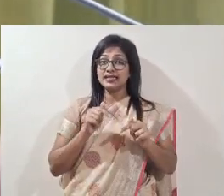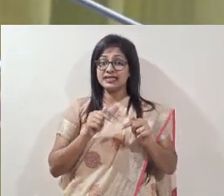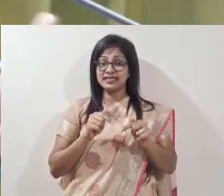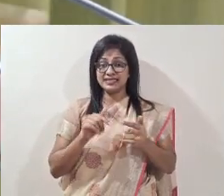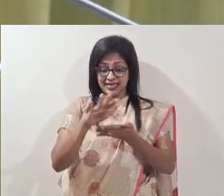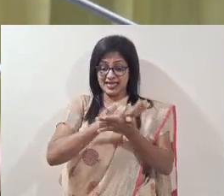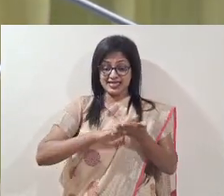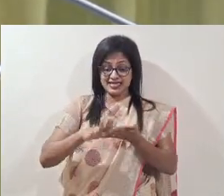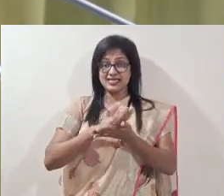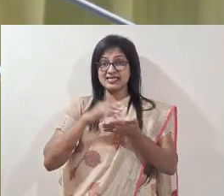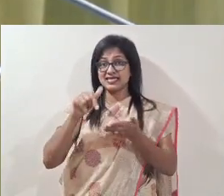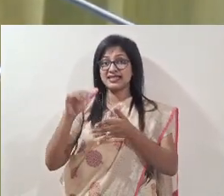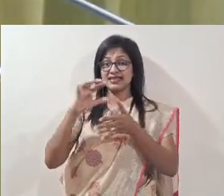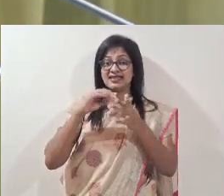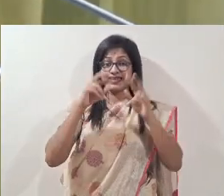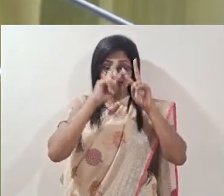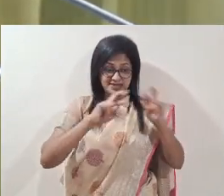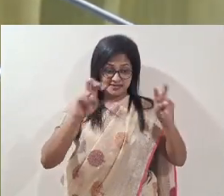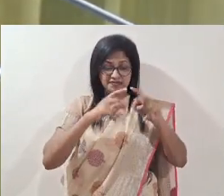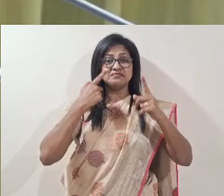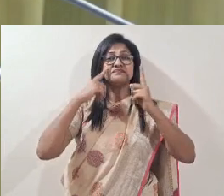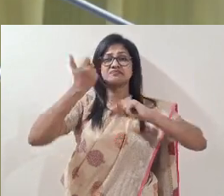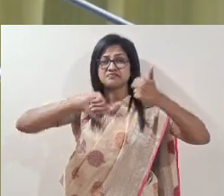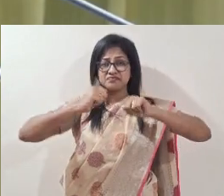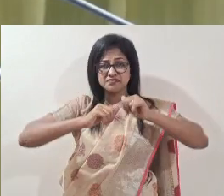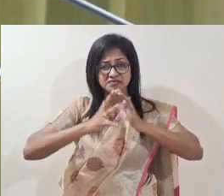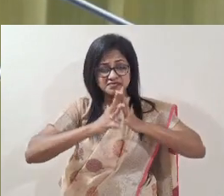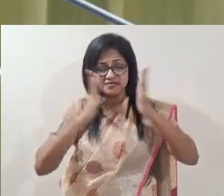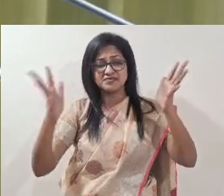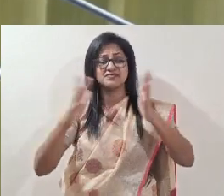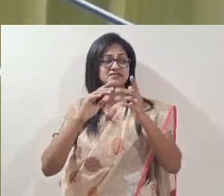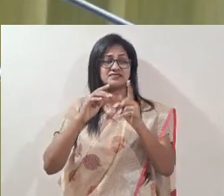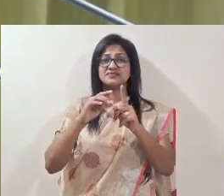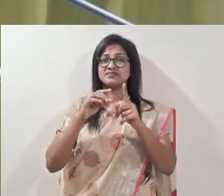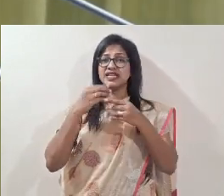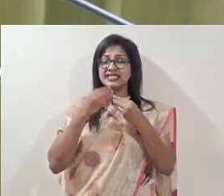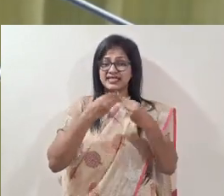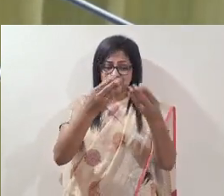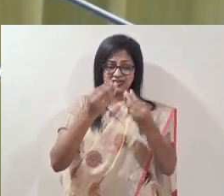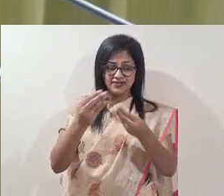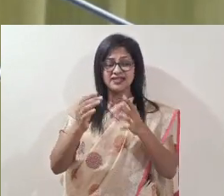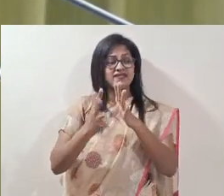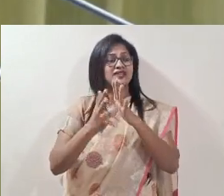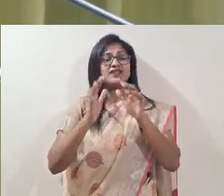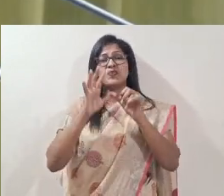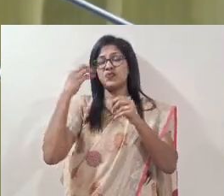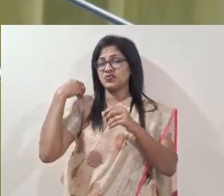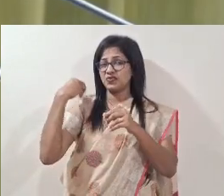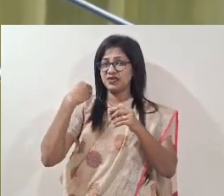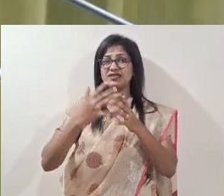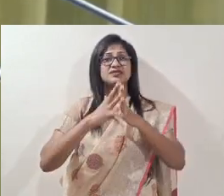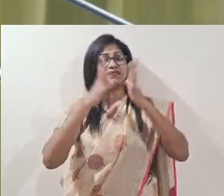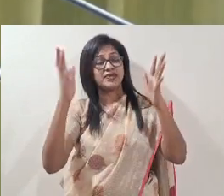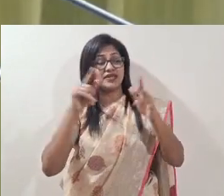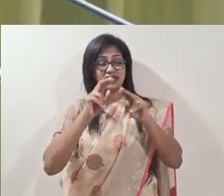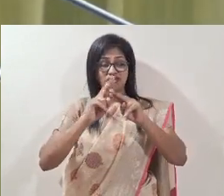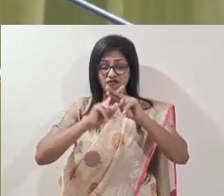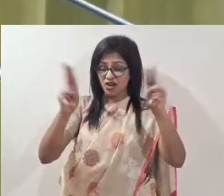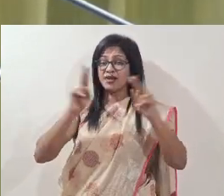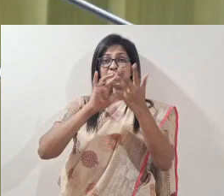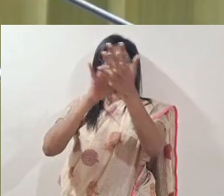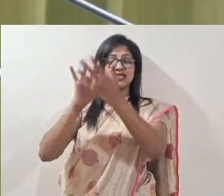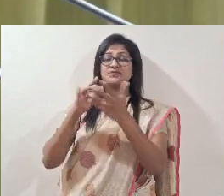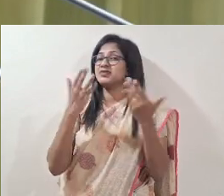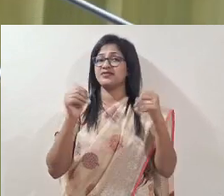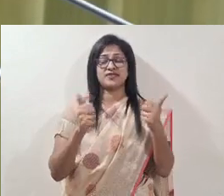lot of deliberations with the authorities. So it can't be implemented each and everywhere in all the footpaths. So that's why we recommended it at very